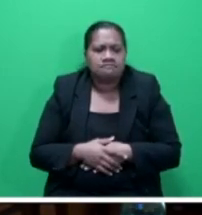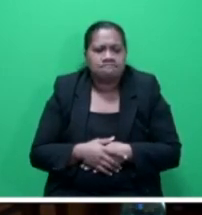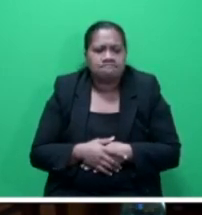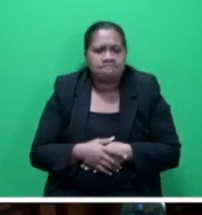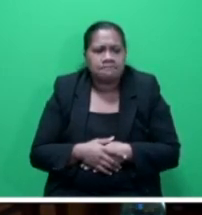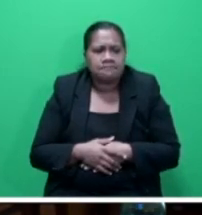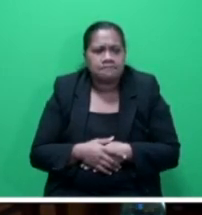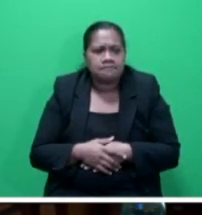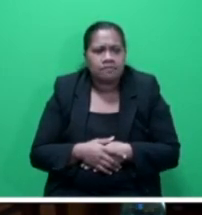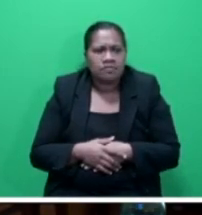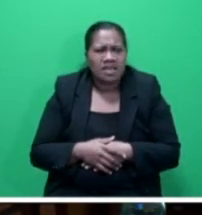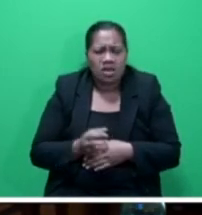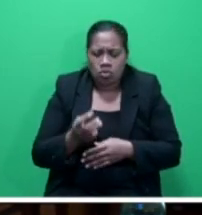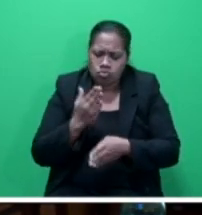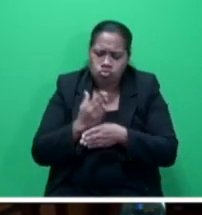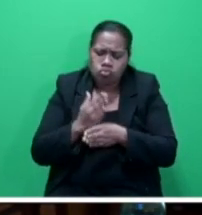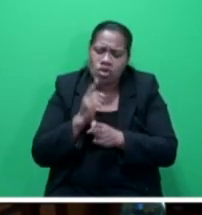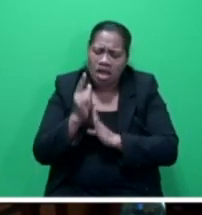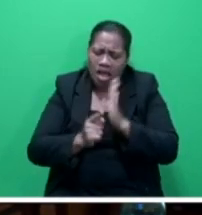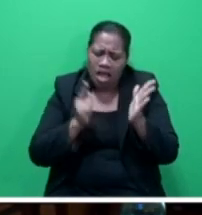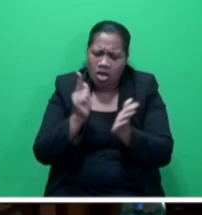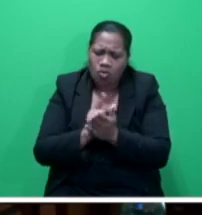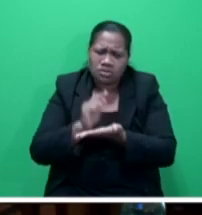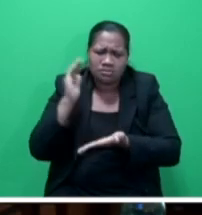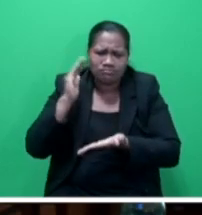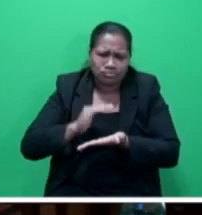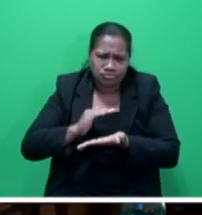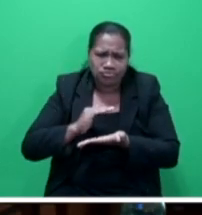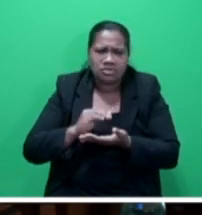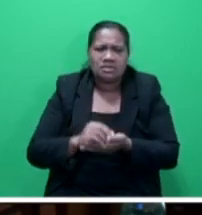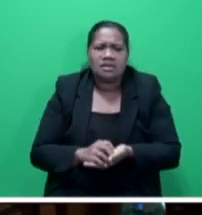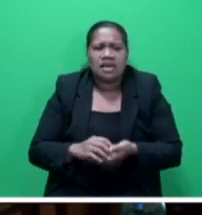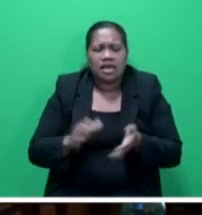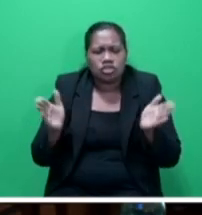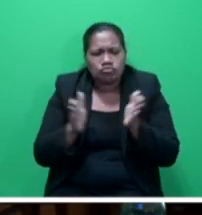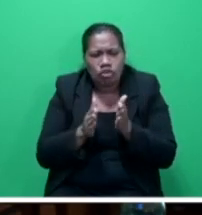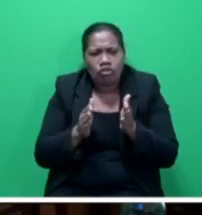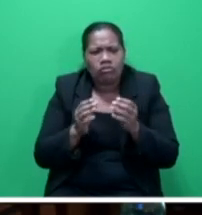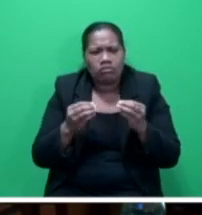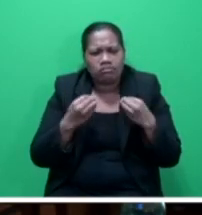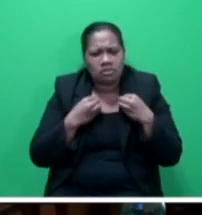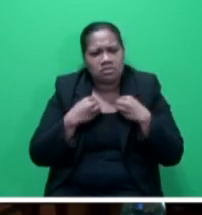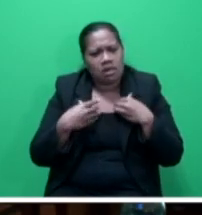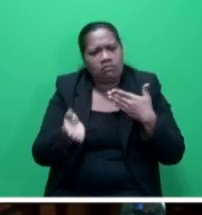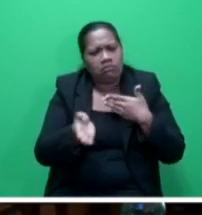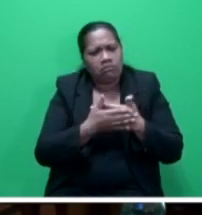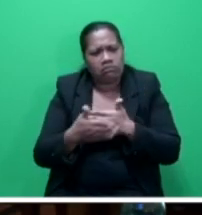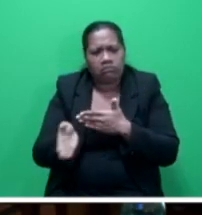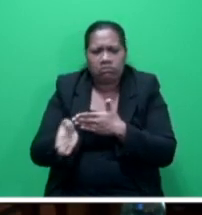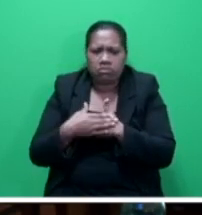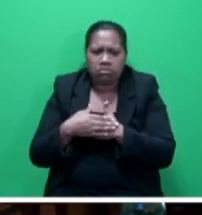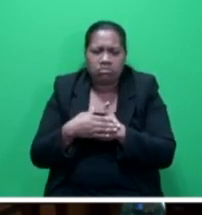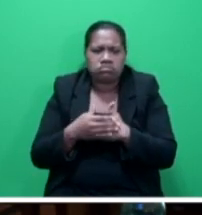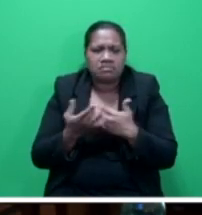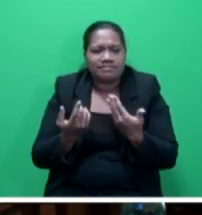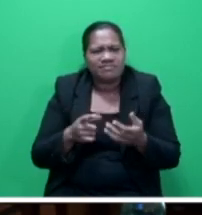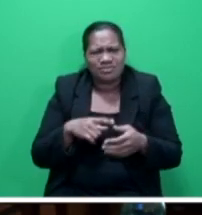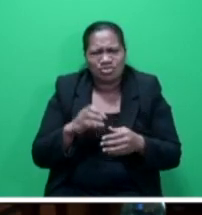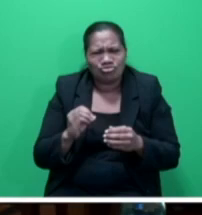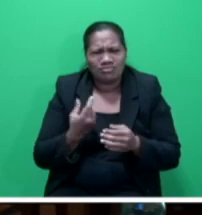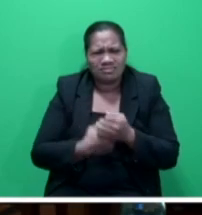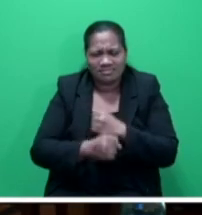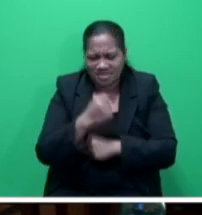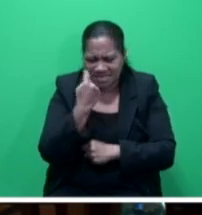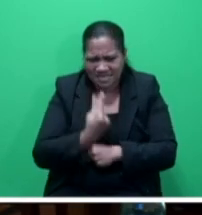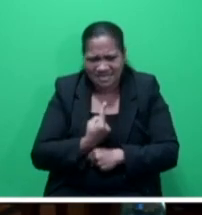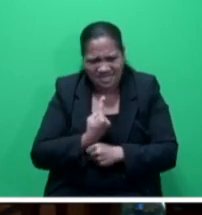reduced work hours, leave without pay, and closure of small and medium businesses by those who are self-employed. Mr.